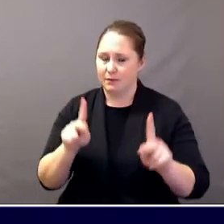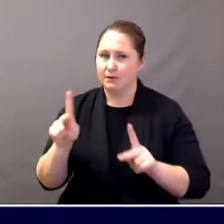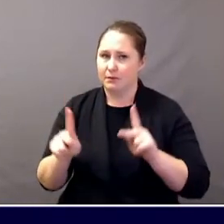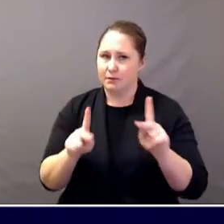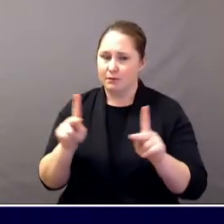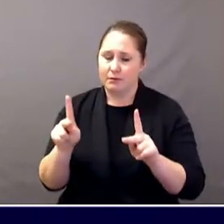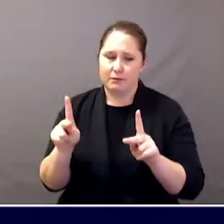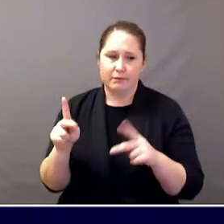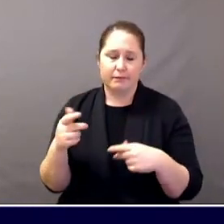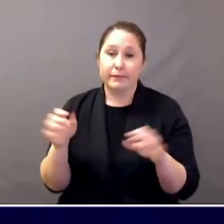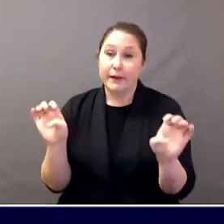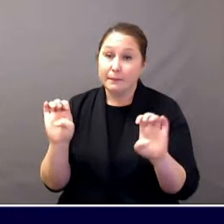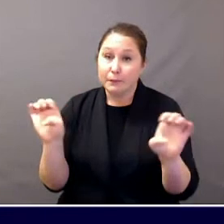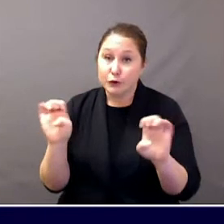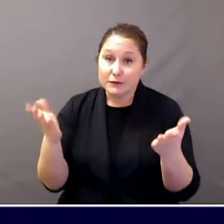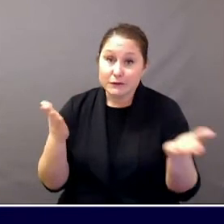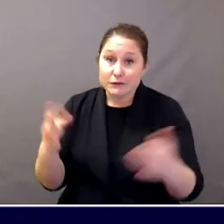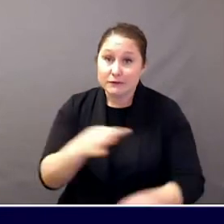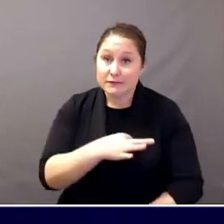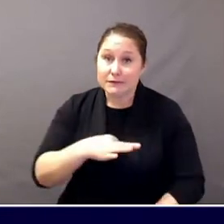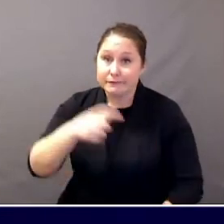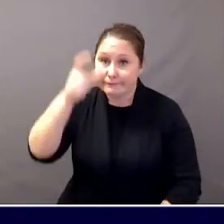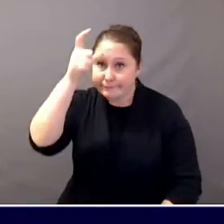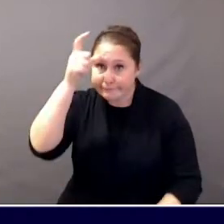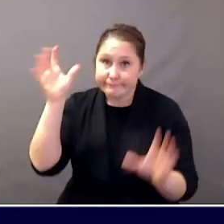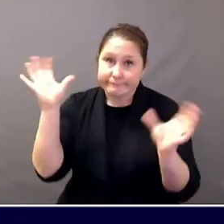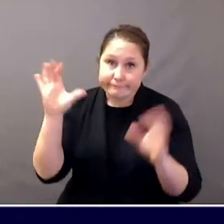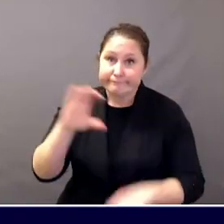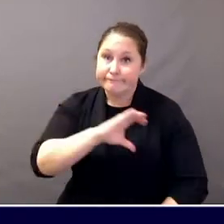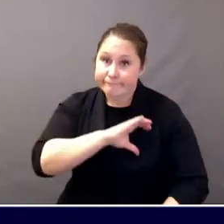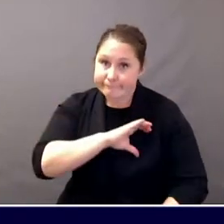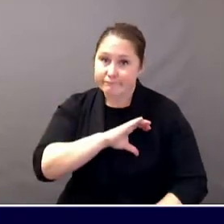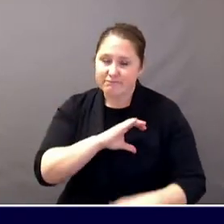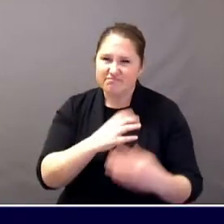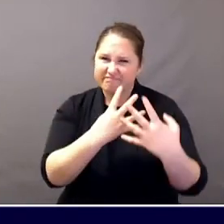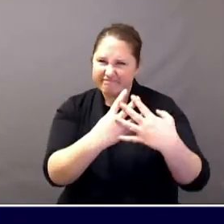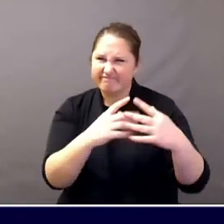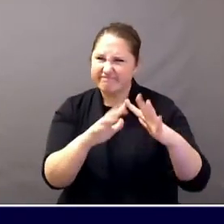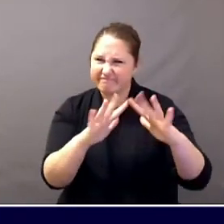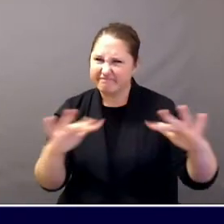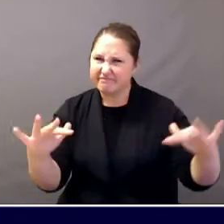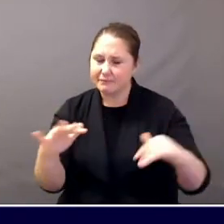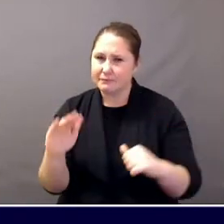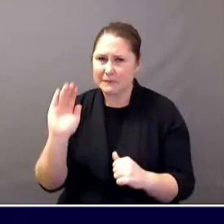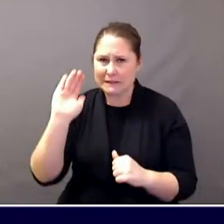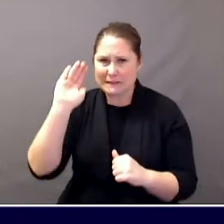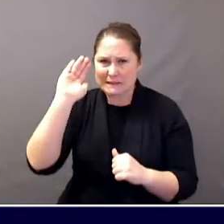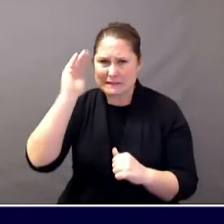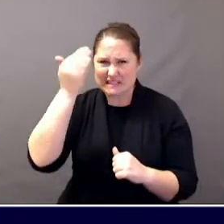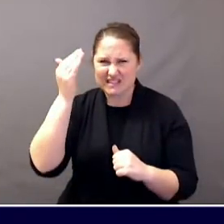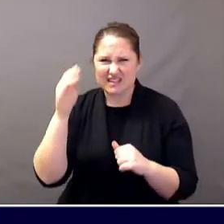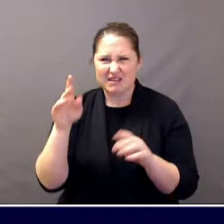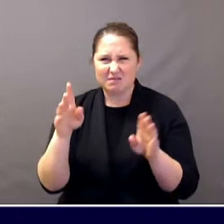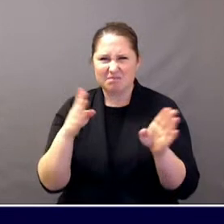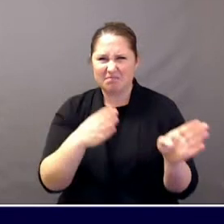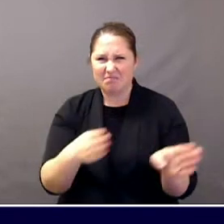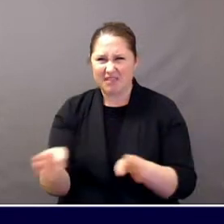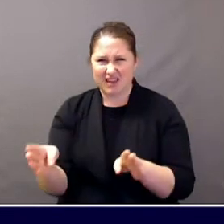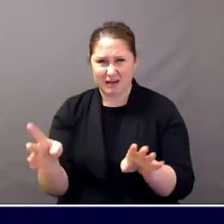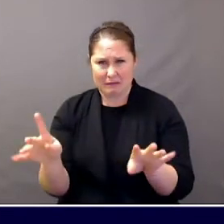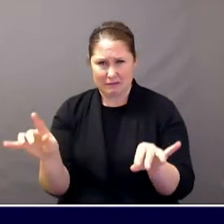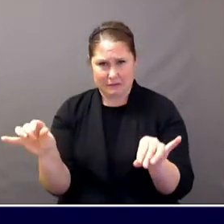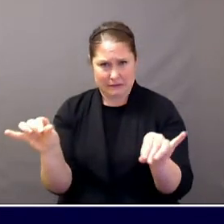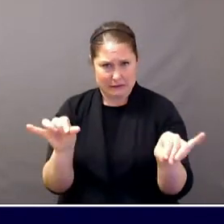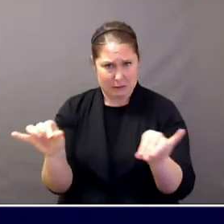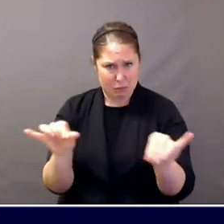emergency service personnel, people with high-risk medical conditions, this seems pretty similar to what the plan was already. So if there